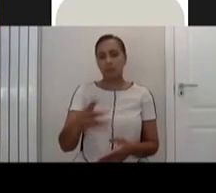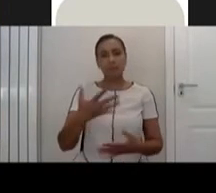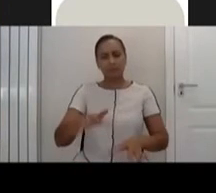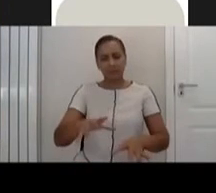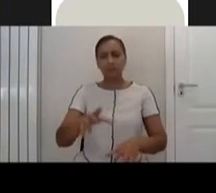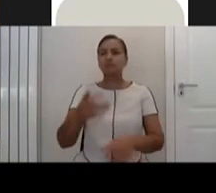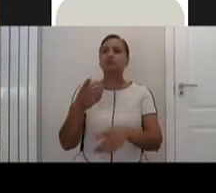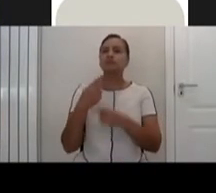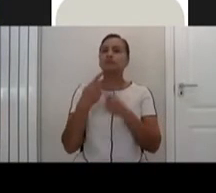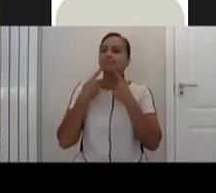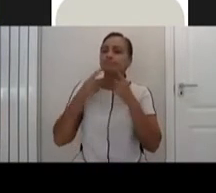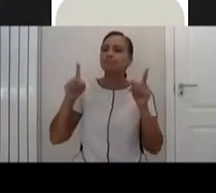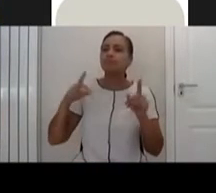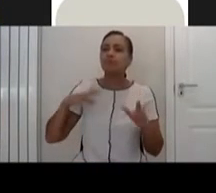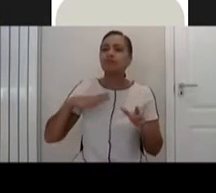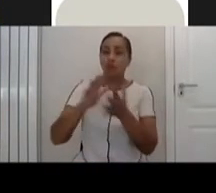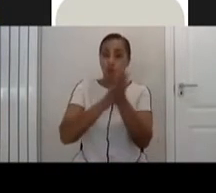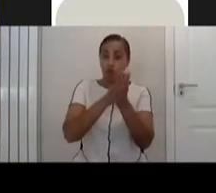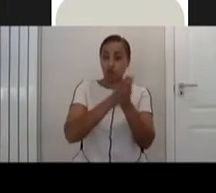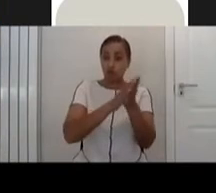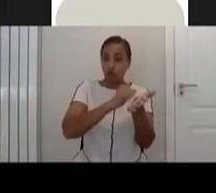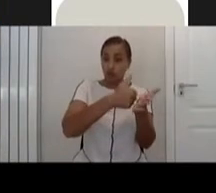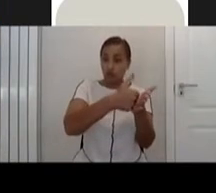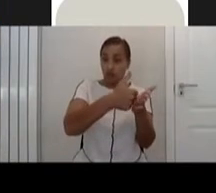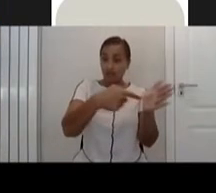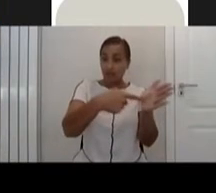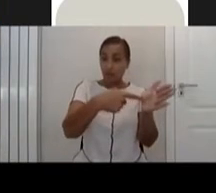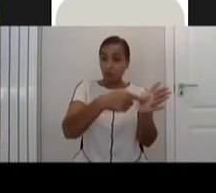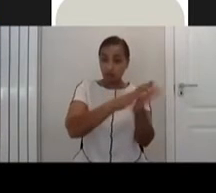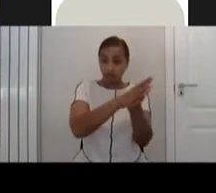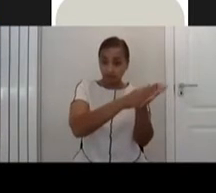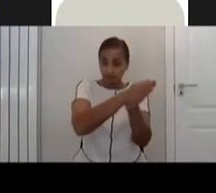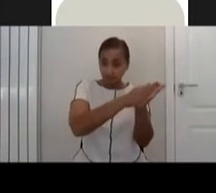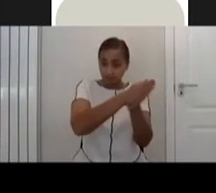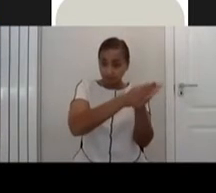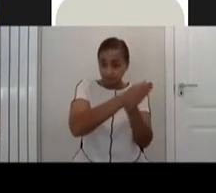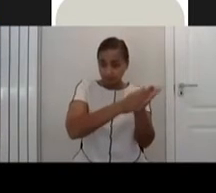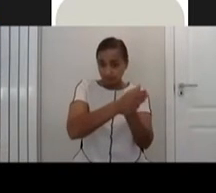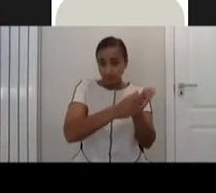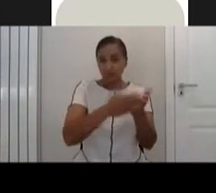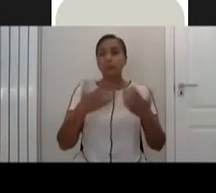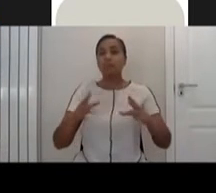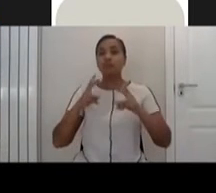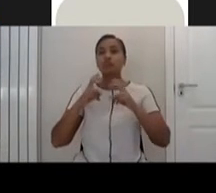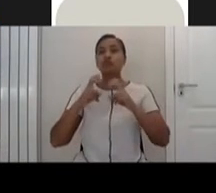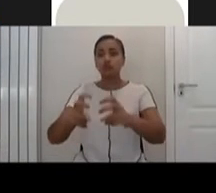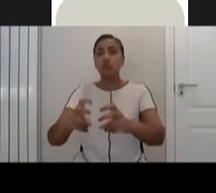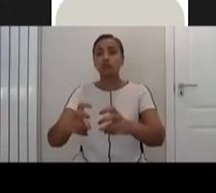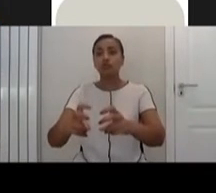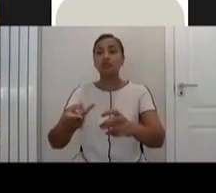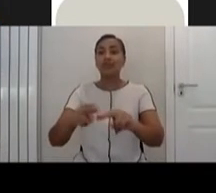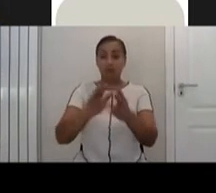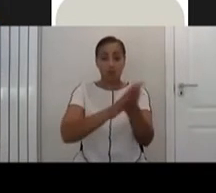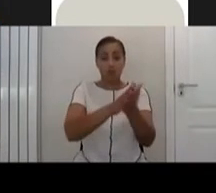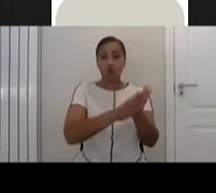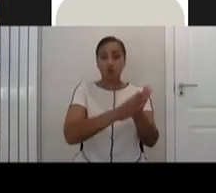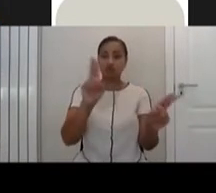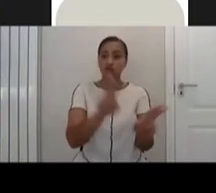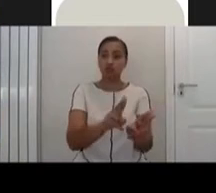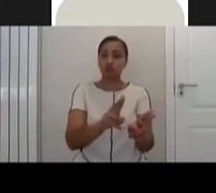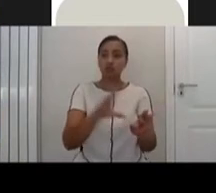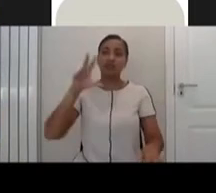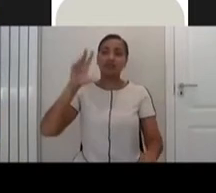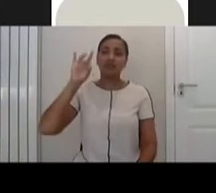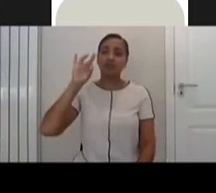time. So about hand washing, can people, you know, there's a study showing that if people hand washed, it would reduce infections by something